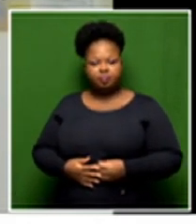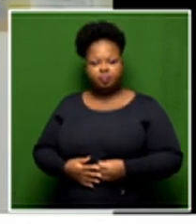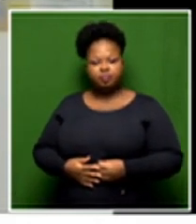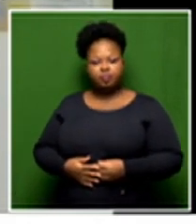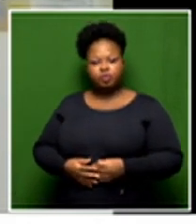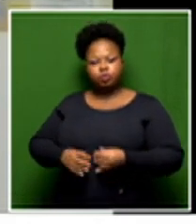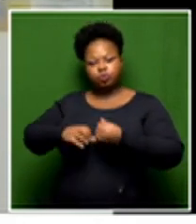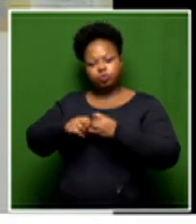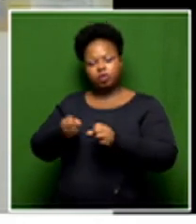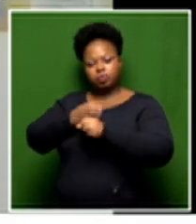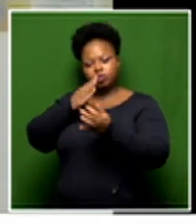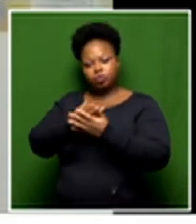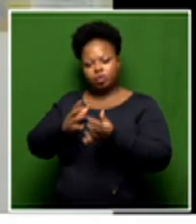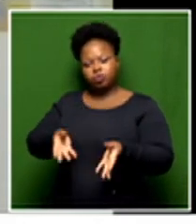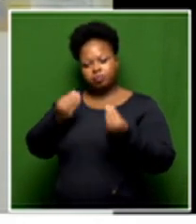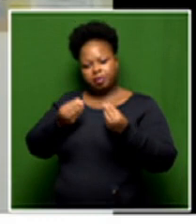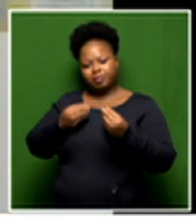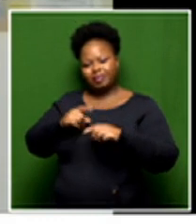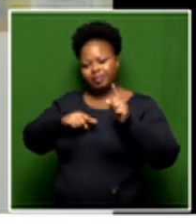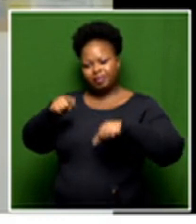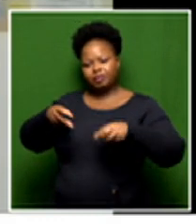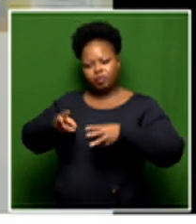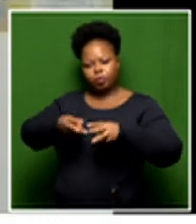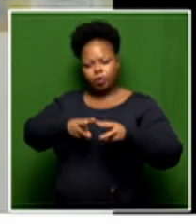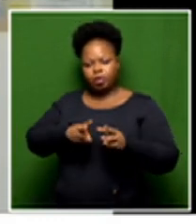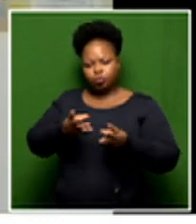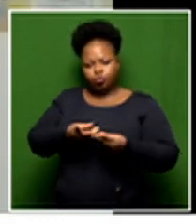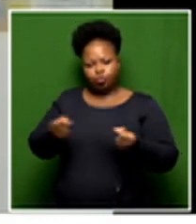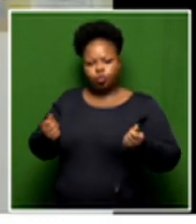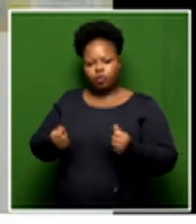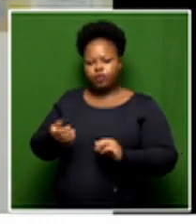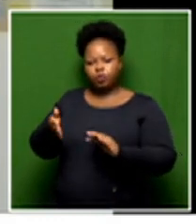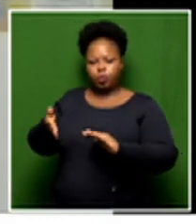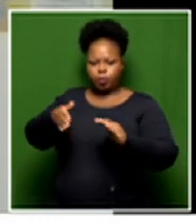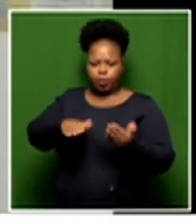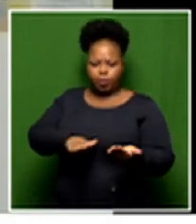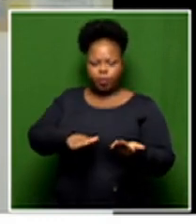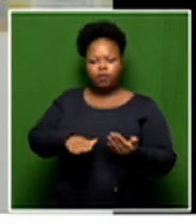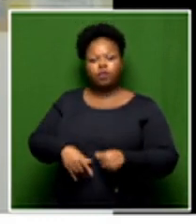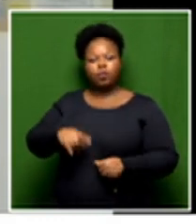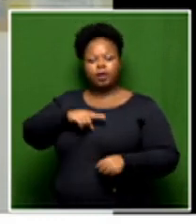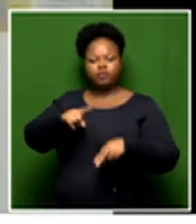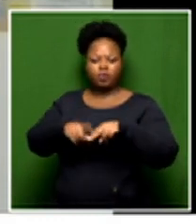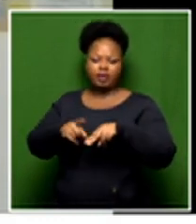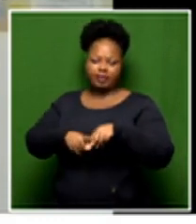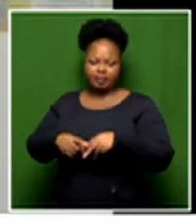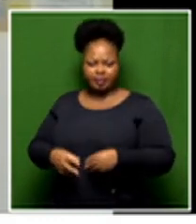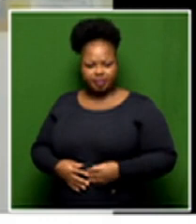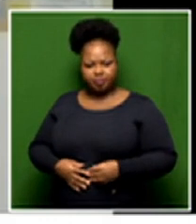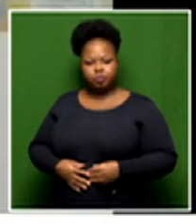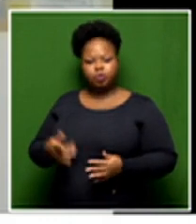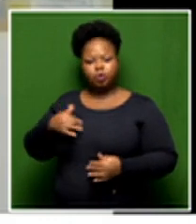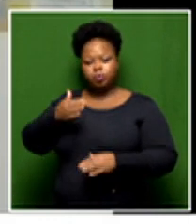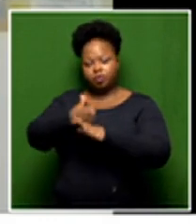that we're finding several types of solutions to reduce the morbidity and the mortality caused by AIDS. So in